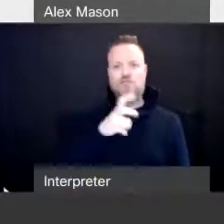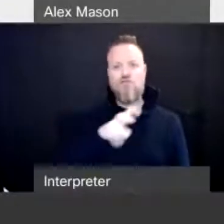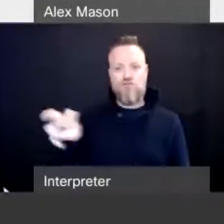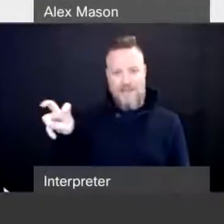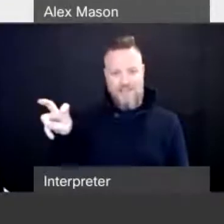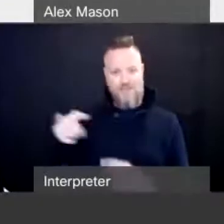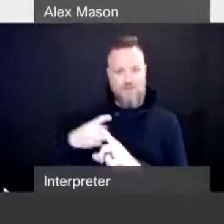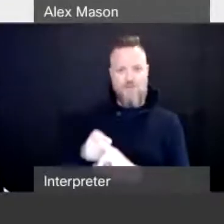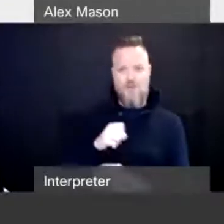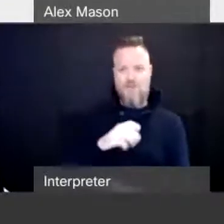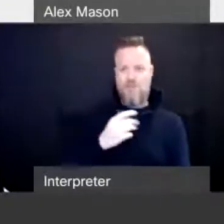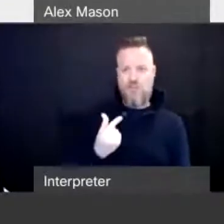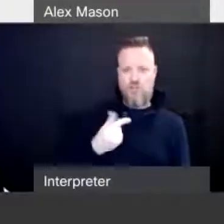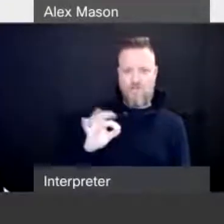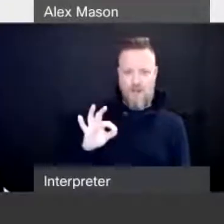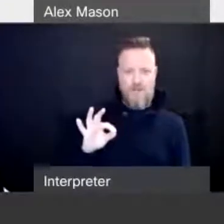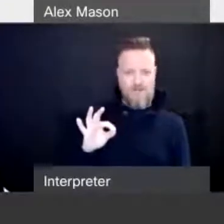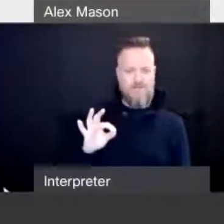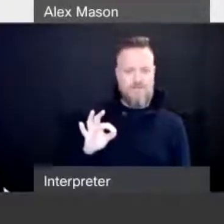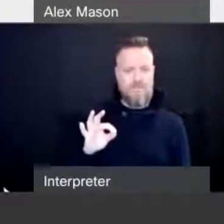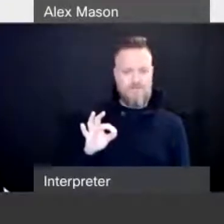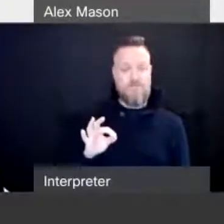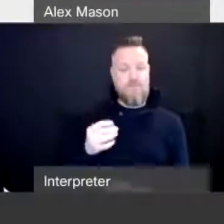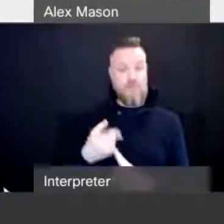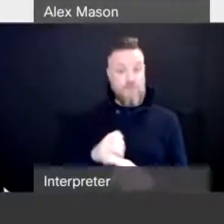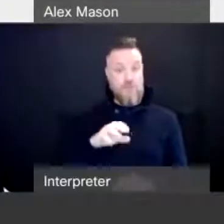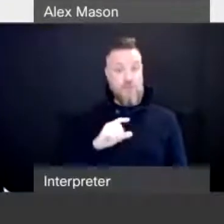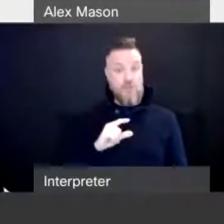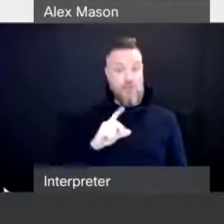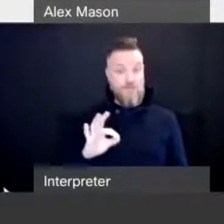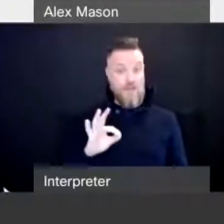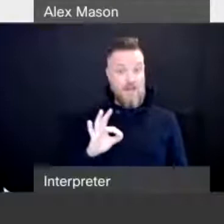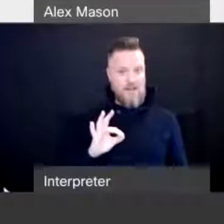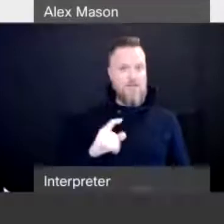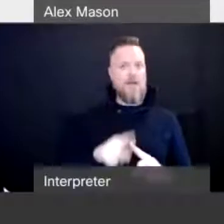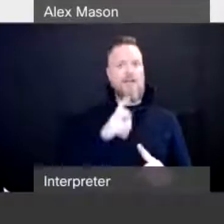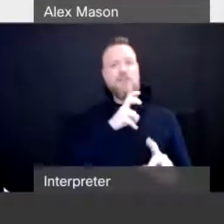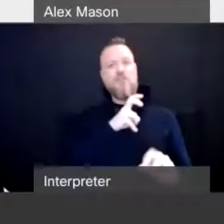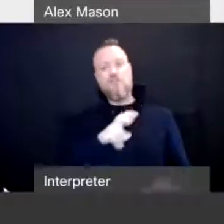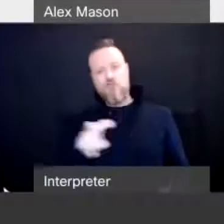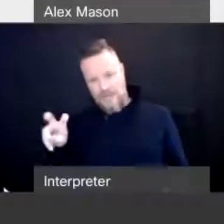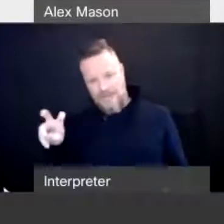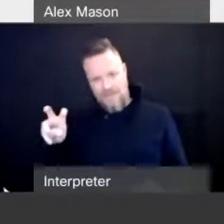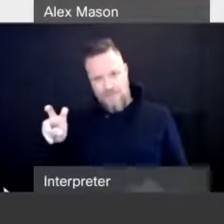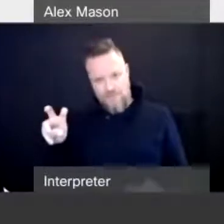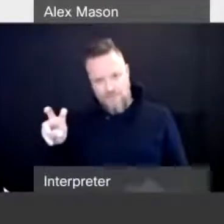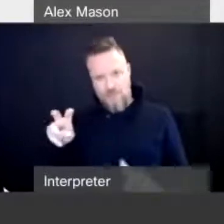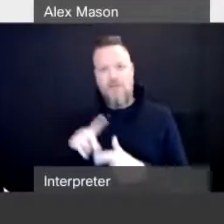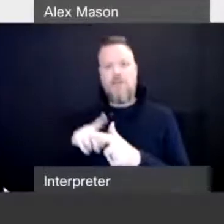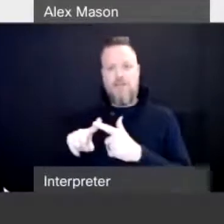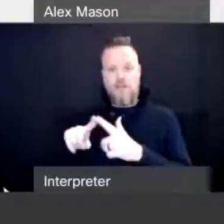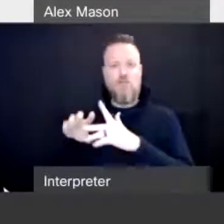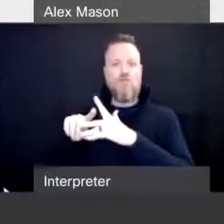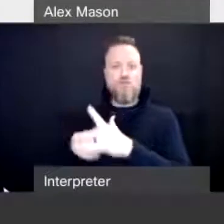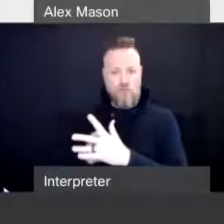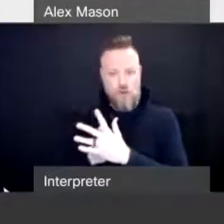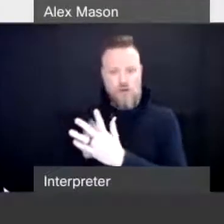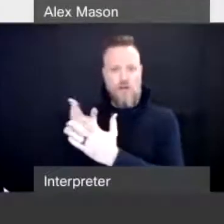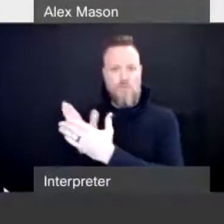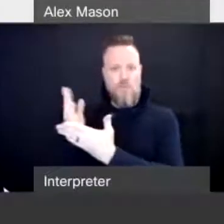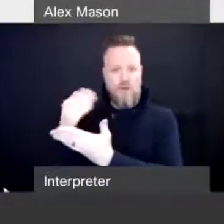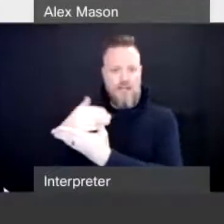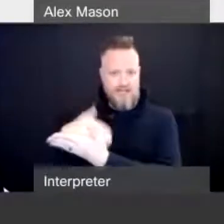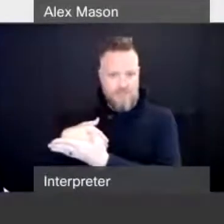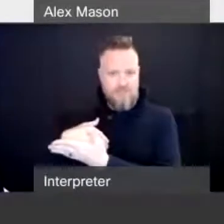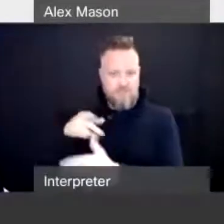general fund. So it kind of comes from the general fund, but it's a transfer before you start appropriating. So it comes